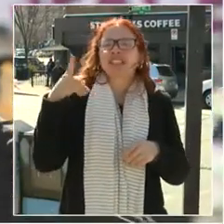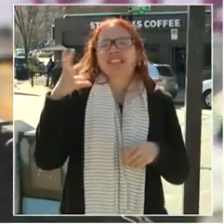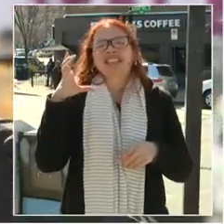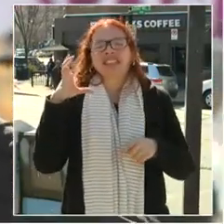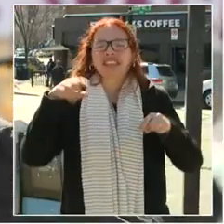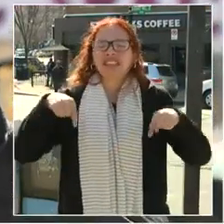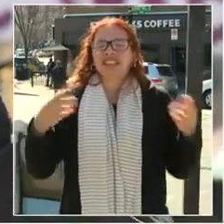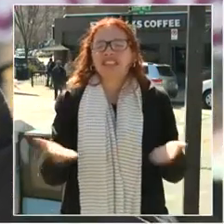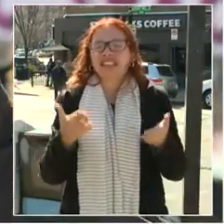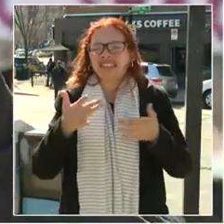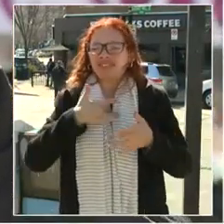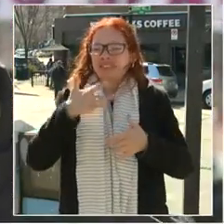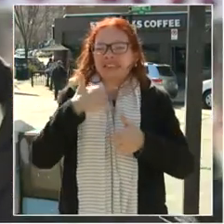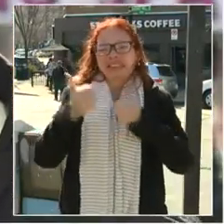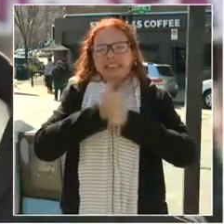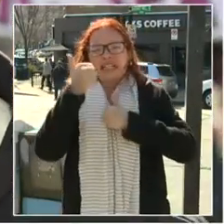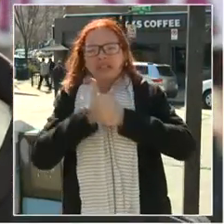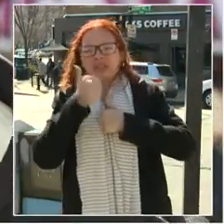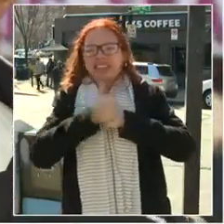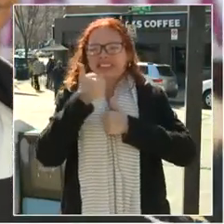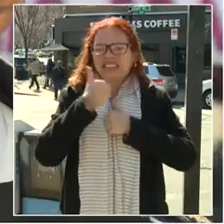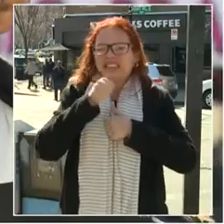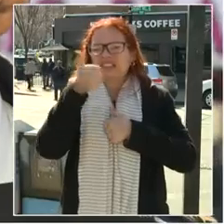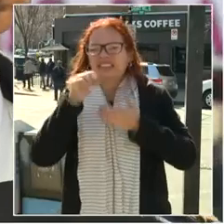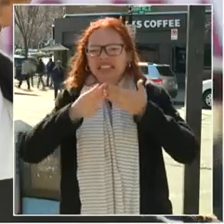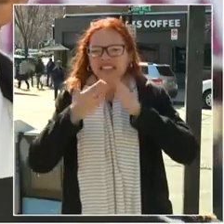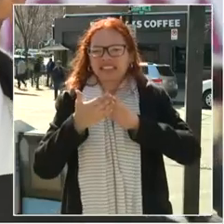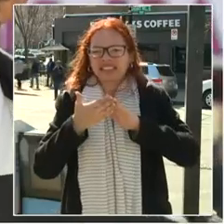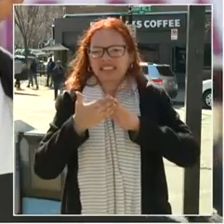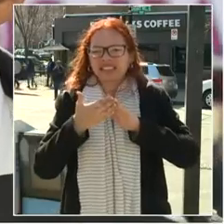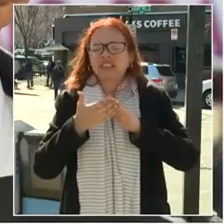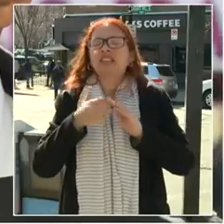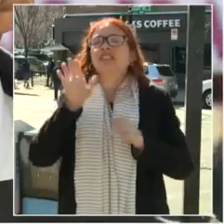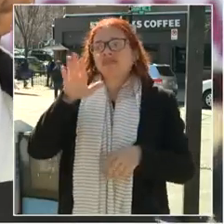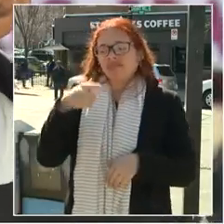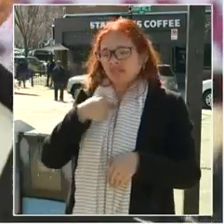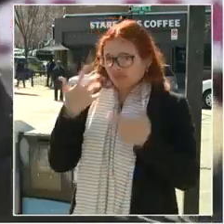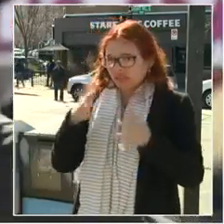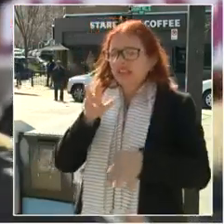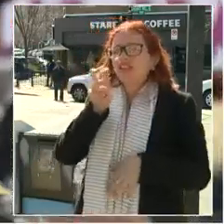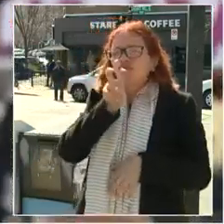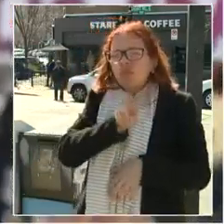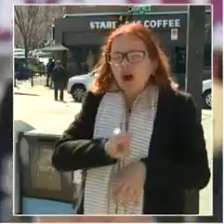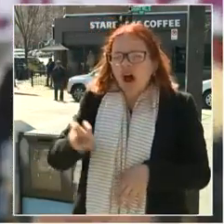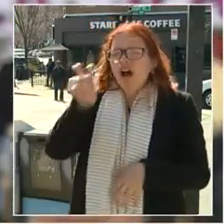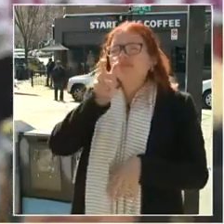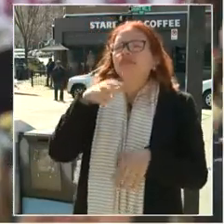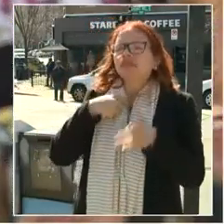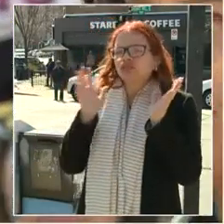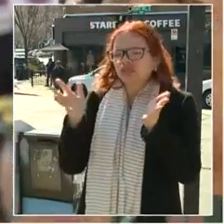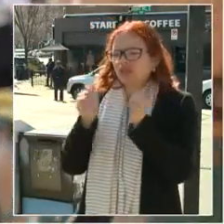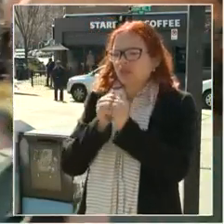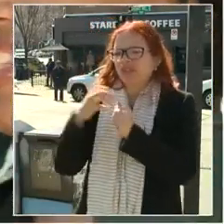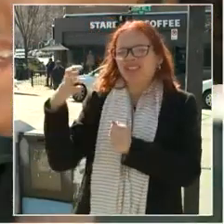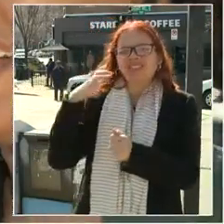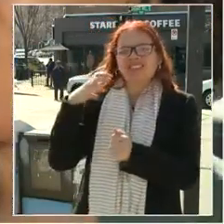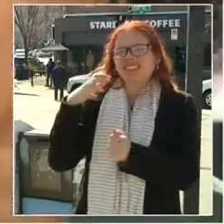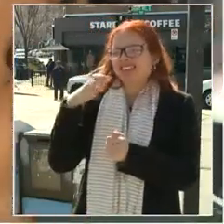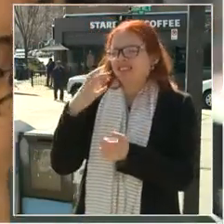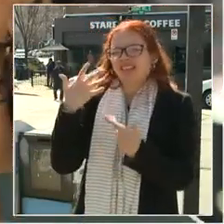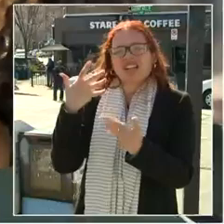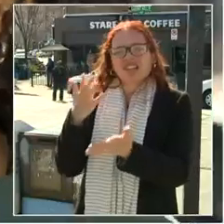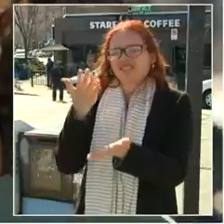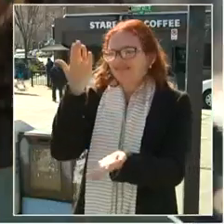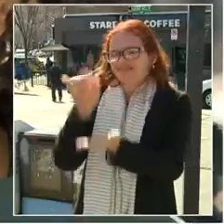I travel to cities and talk to chiefs of police all across the country. That's just emphatically not true. Yes.